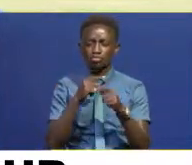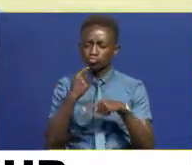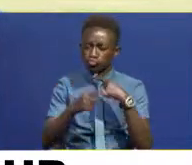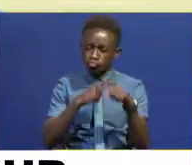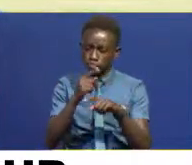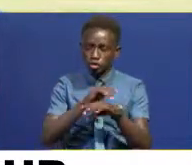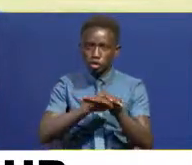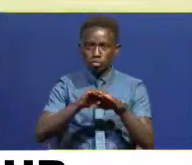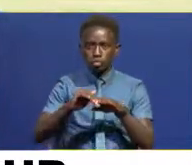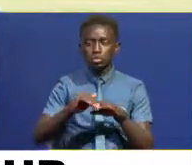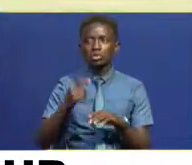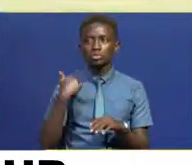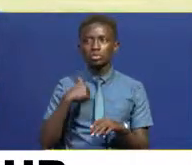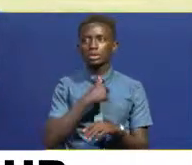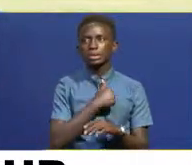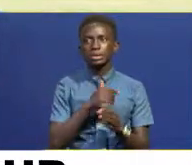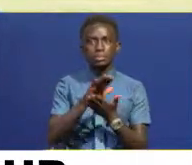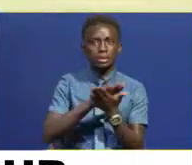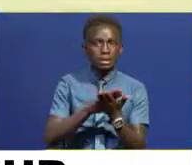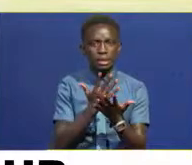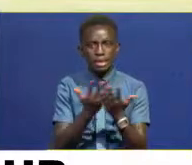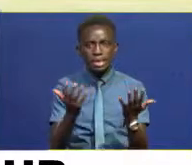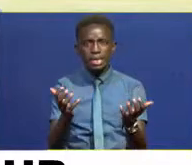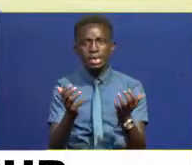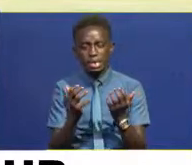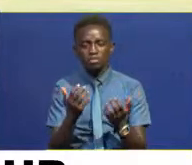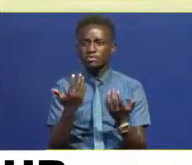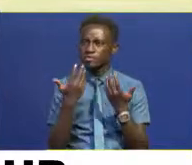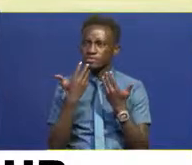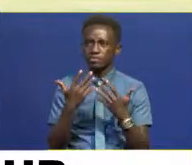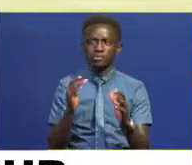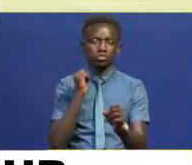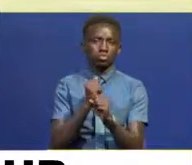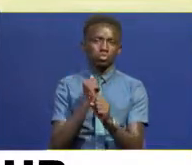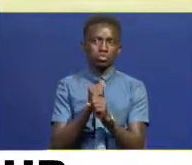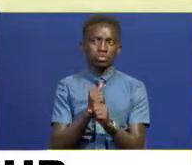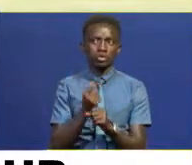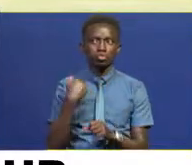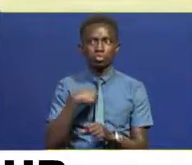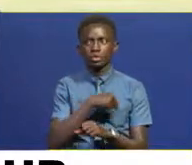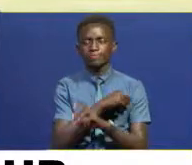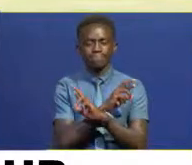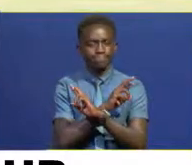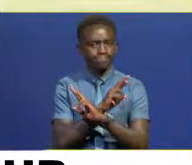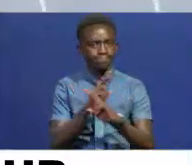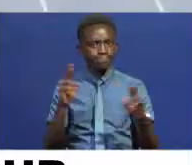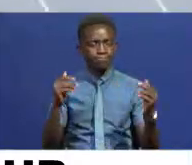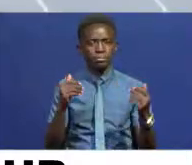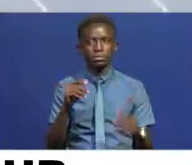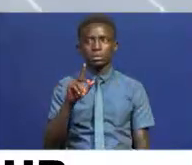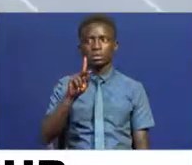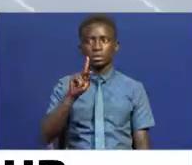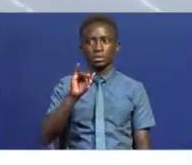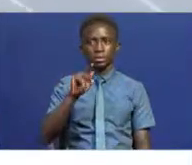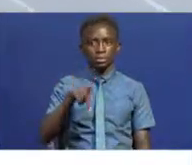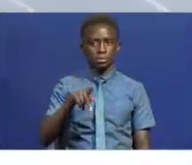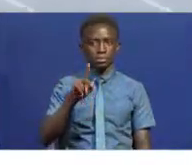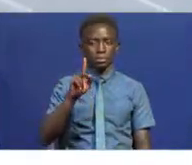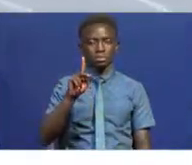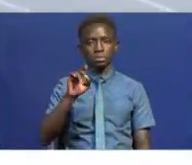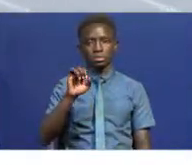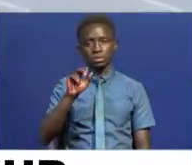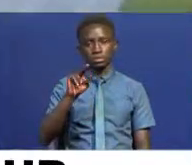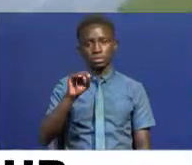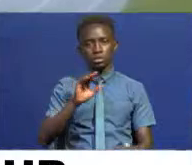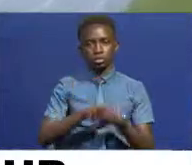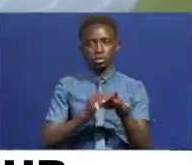done all the basic things that were required by the Federation, and we are ready to host Kipkeino Classic on Saturday. Foreign athletes are set to jet